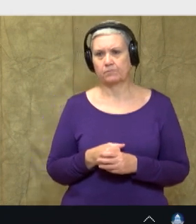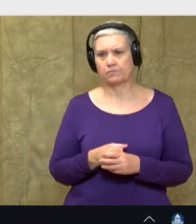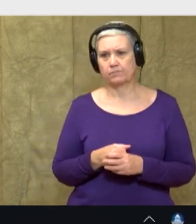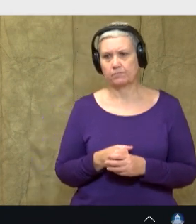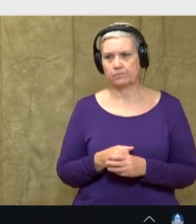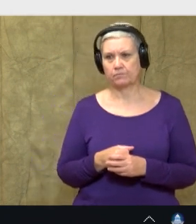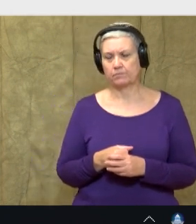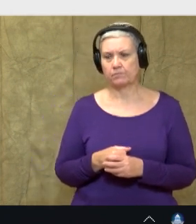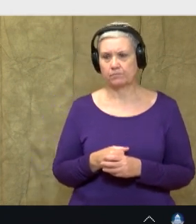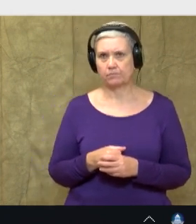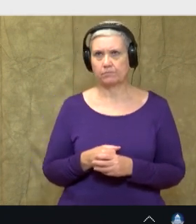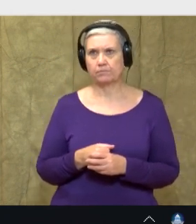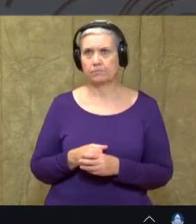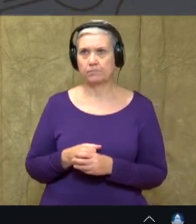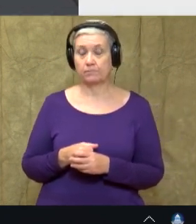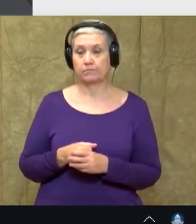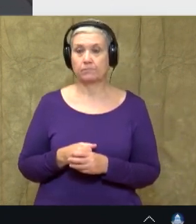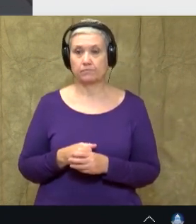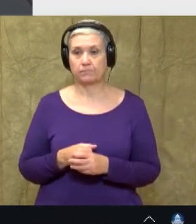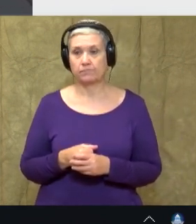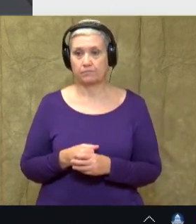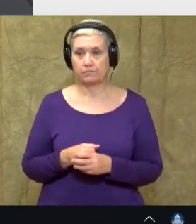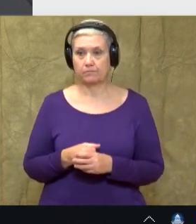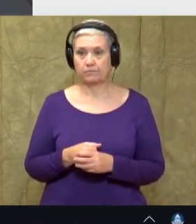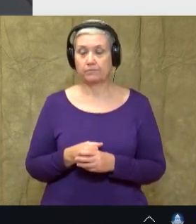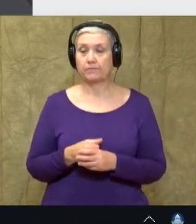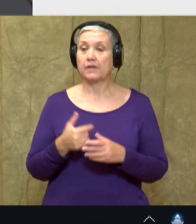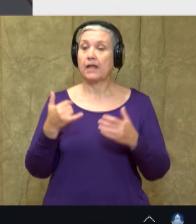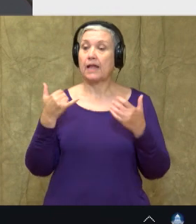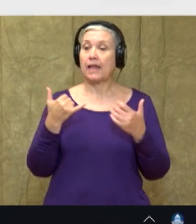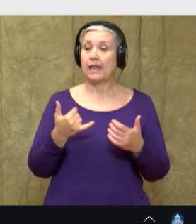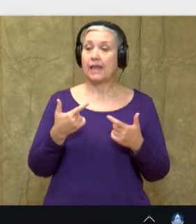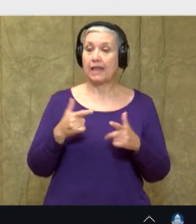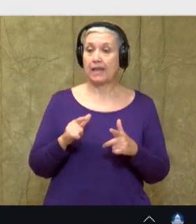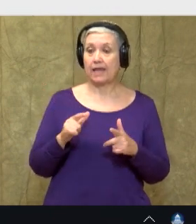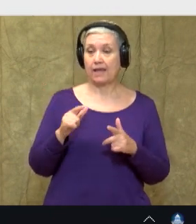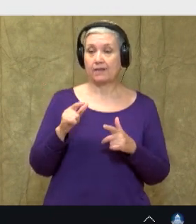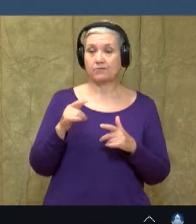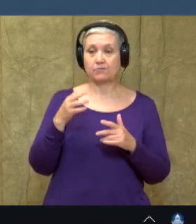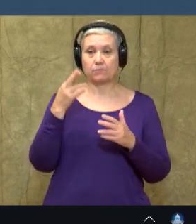Okay, moving right along. Now, let's reflect.